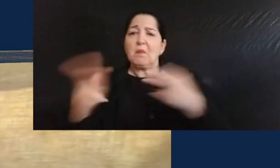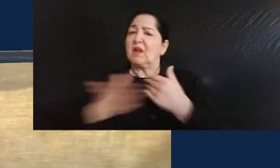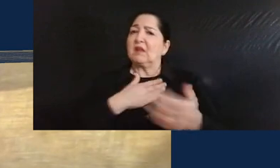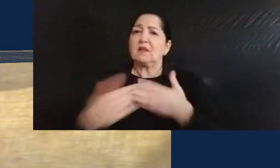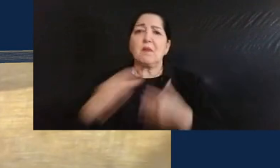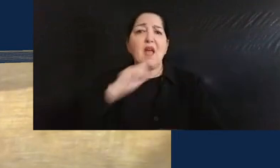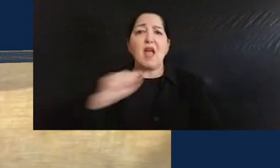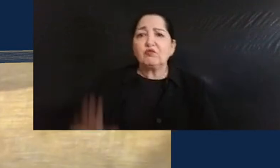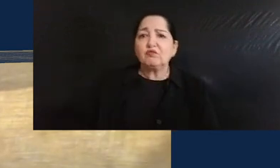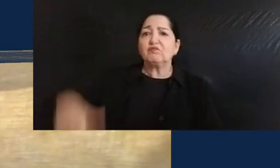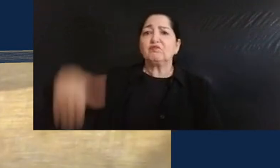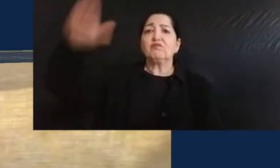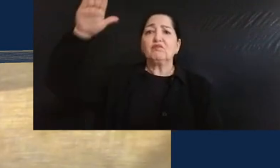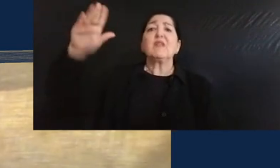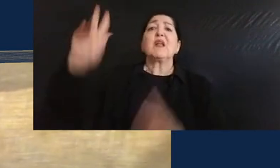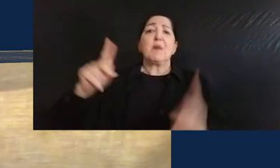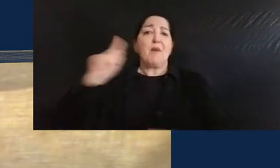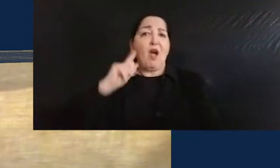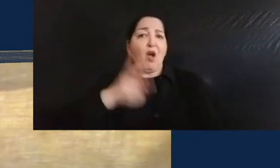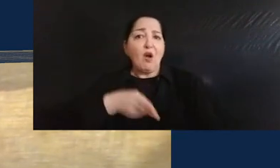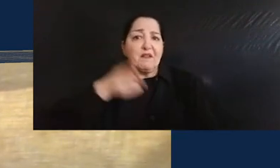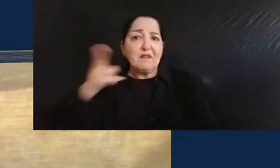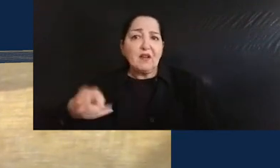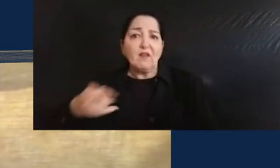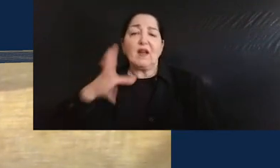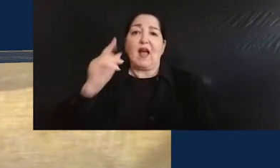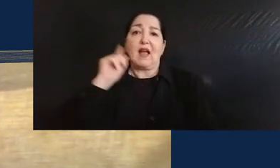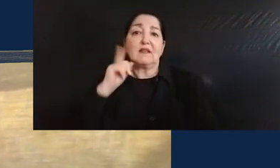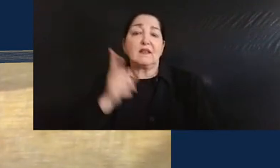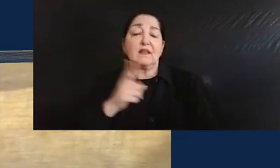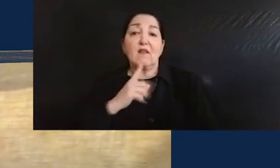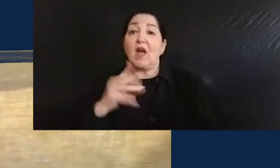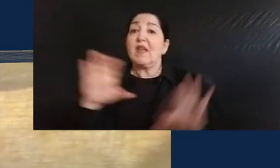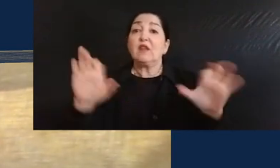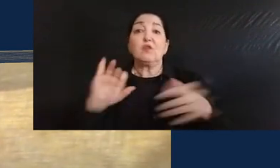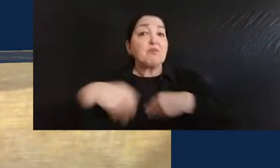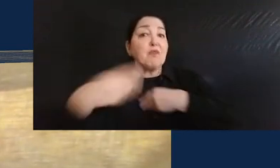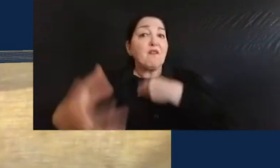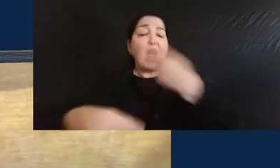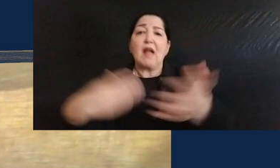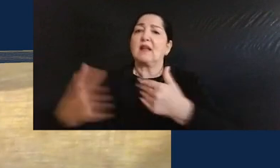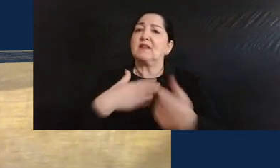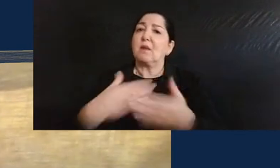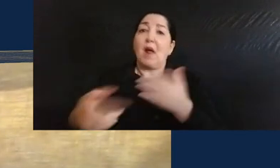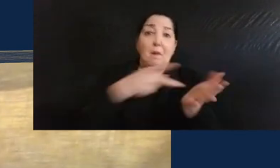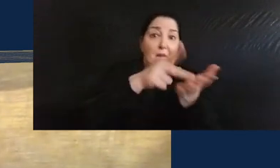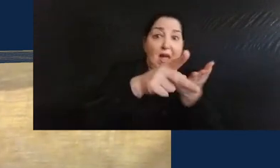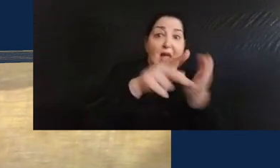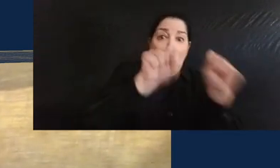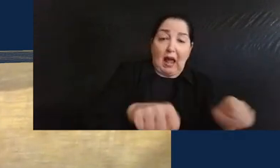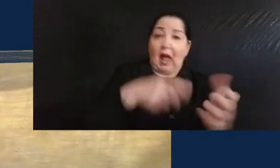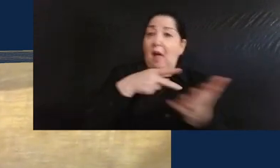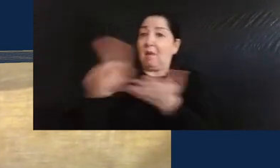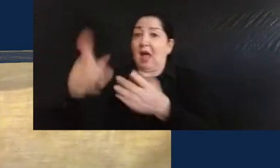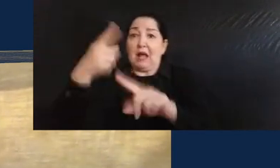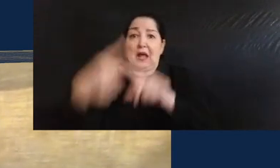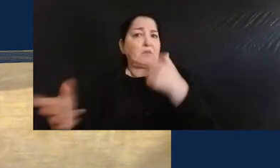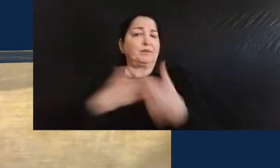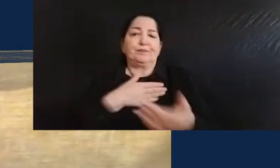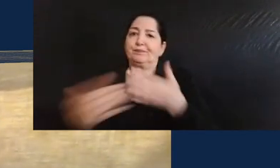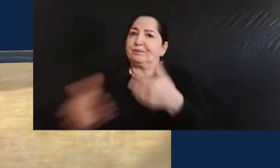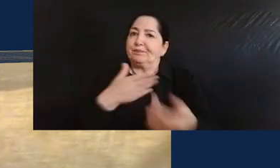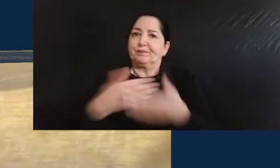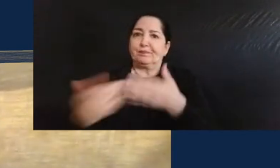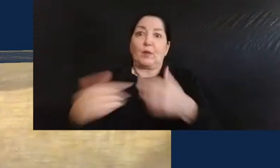ages who are hard of hearing and deaf. And they do this regardless of a person's ability to pay. That is